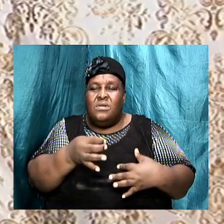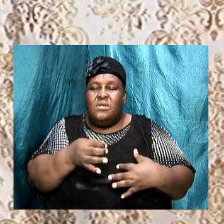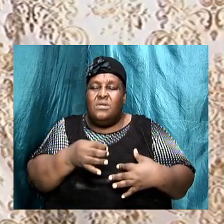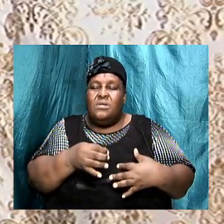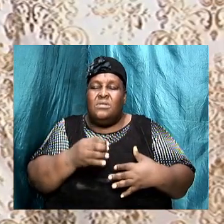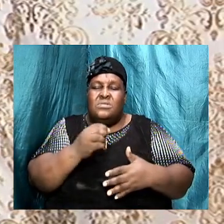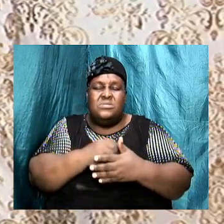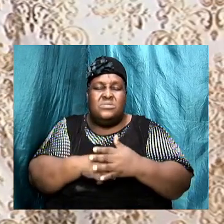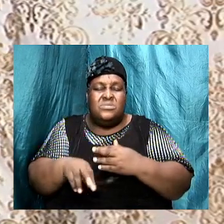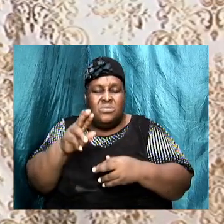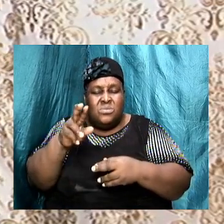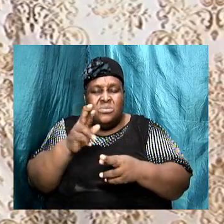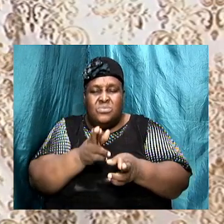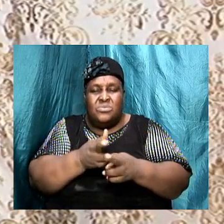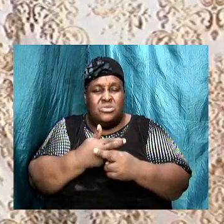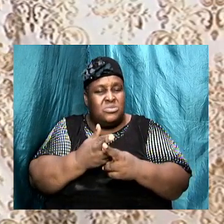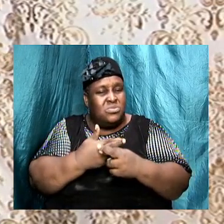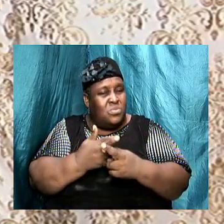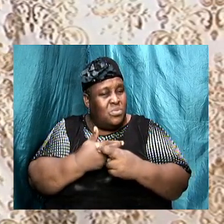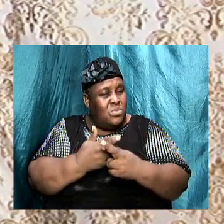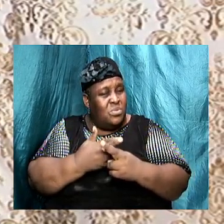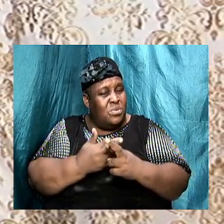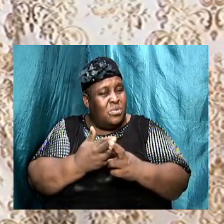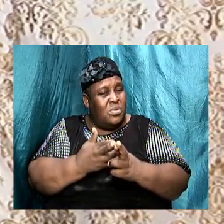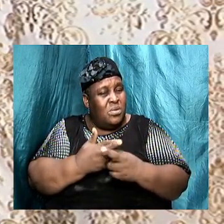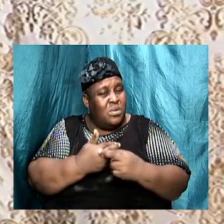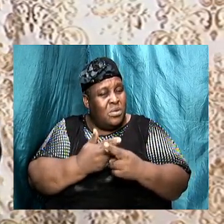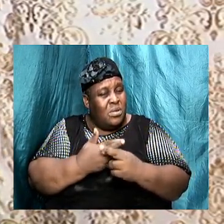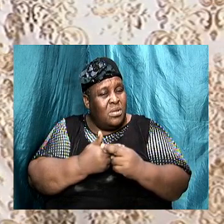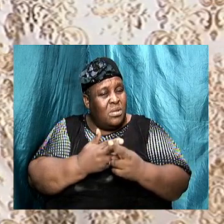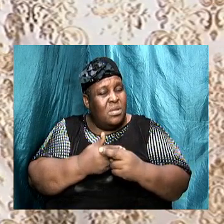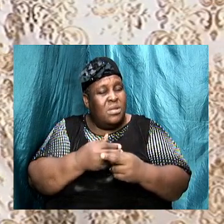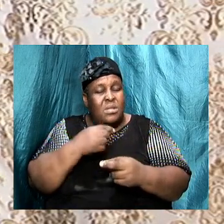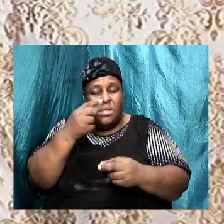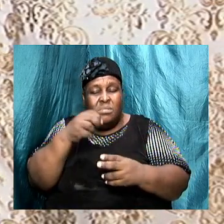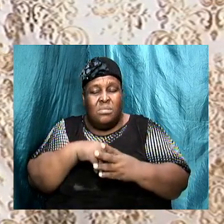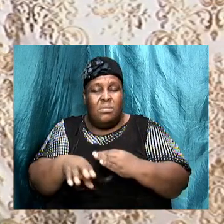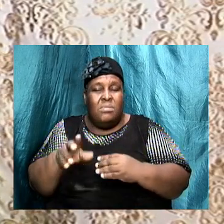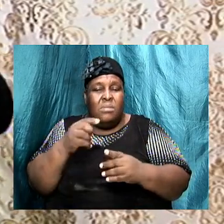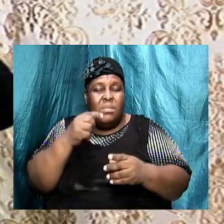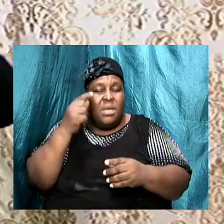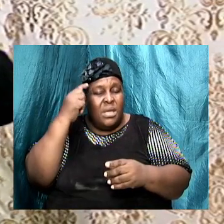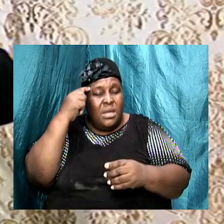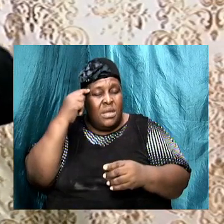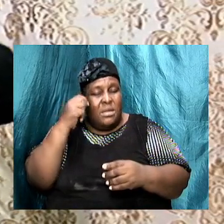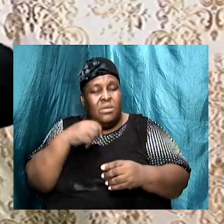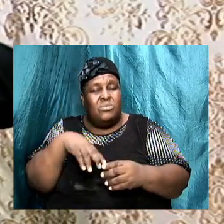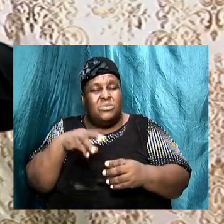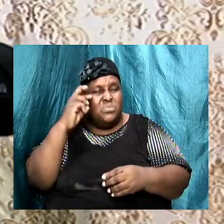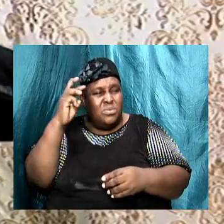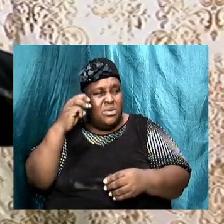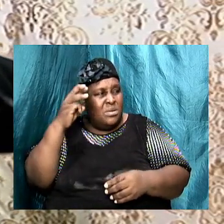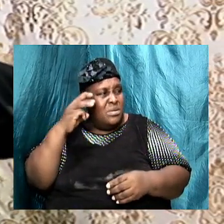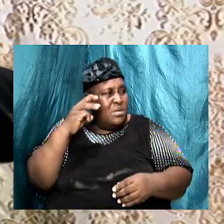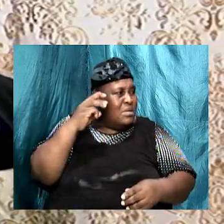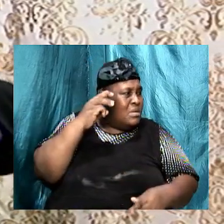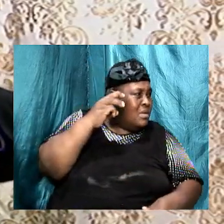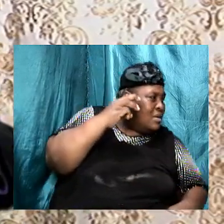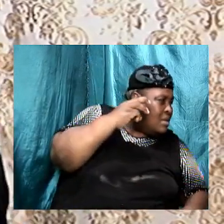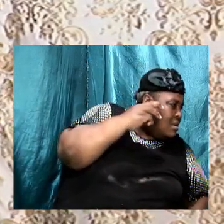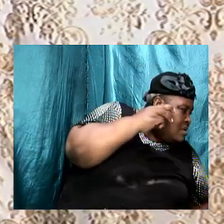restitution that you need to do. And I tell him, in my mind, I was wondering, you know,